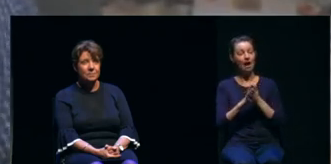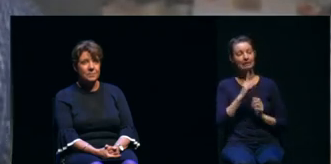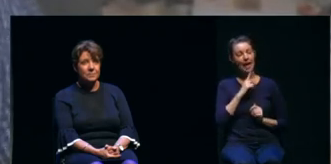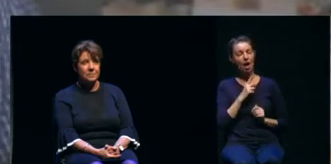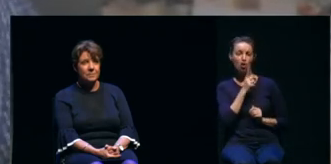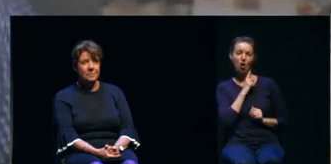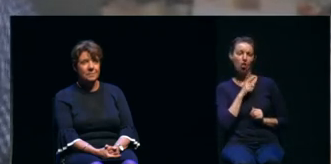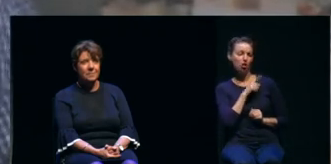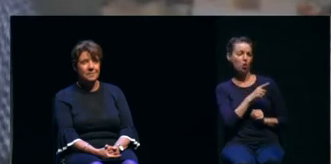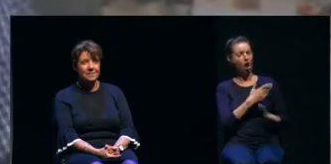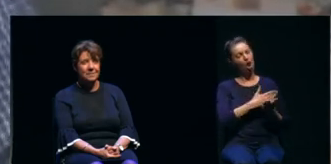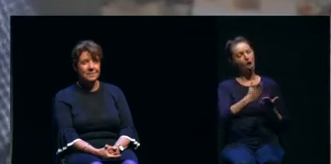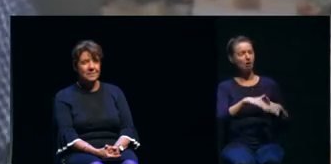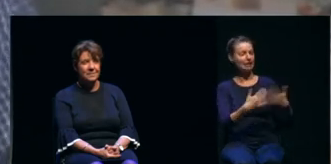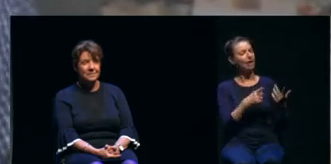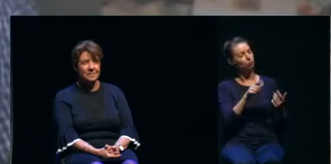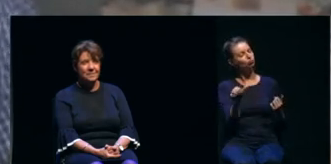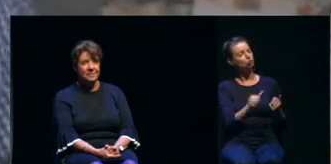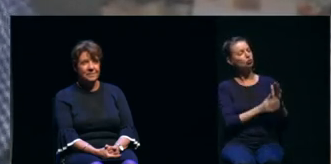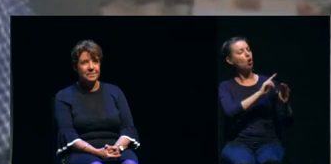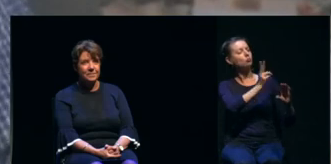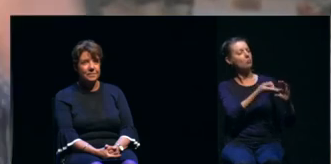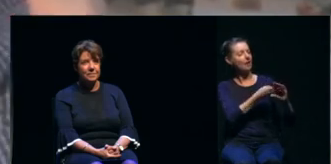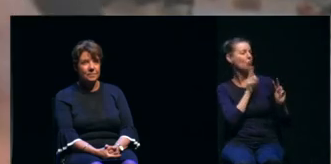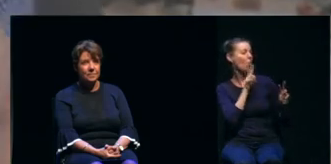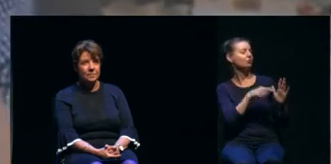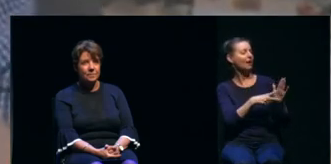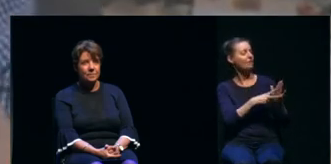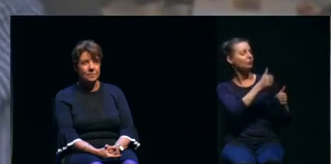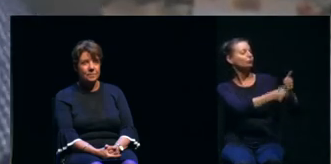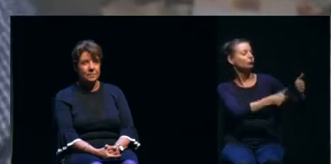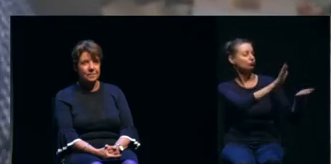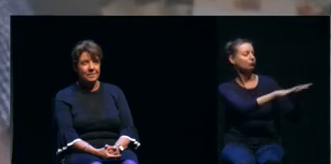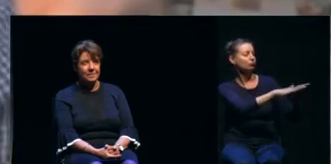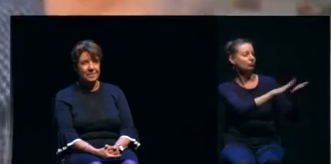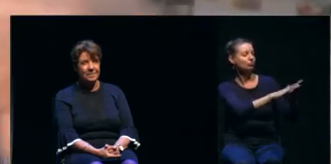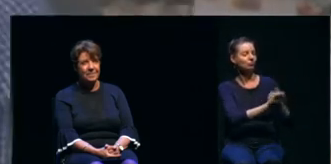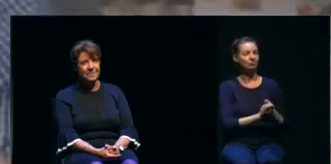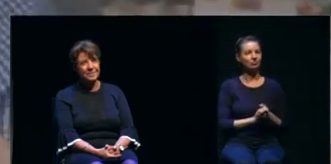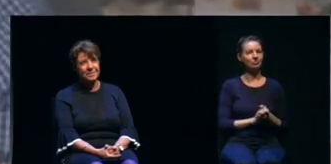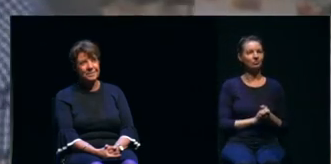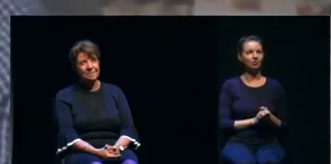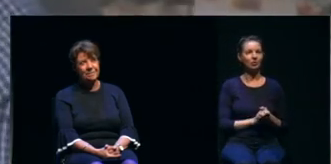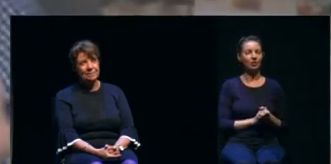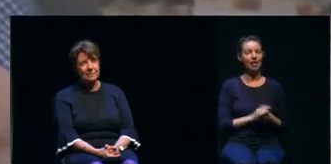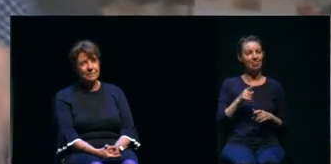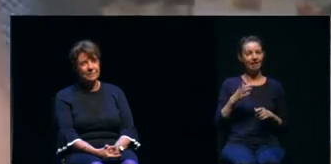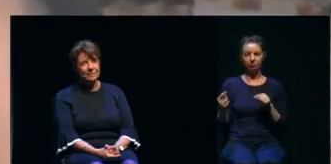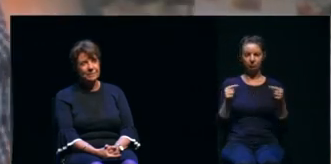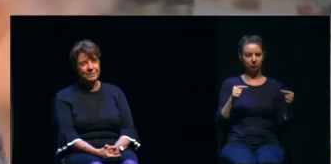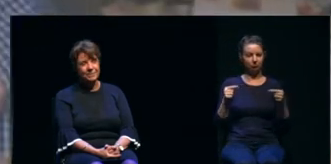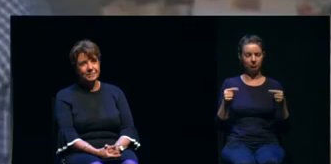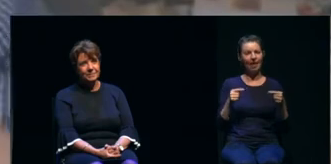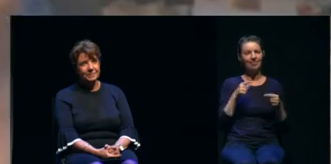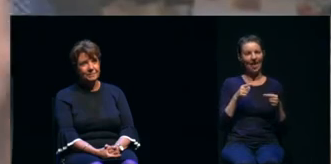have had a long day. You deserve to go to bed. You can watch some TV now. Well done, you. And that was the modulation. That